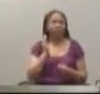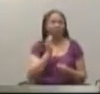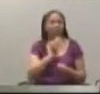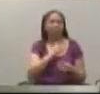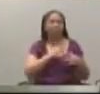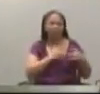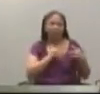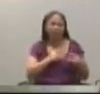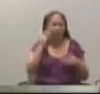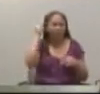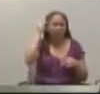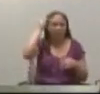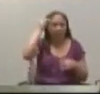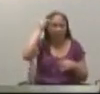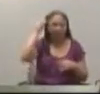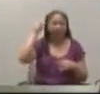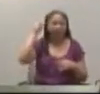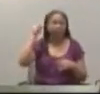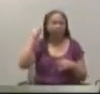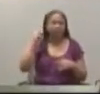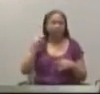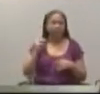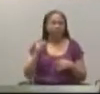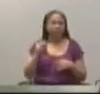Anybody remember the agony in the garden?